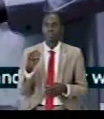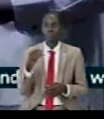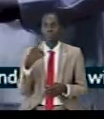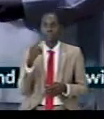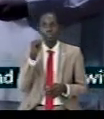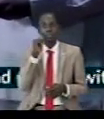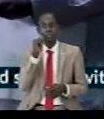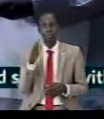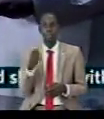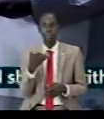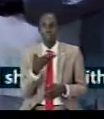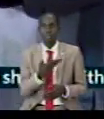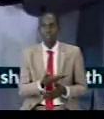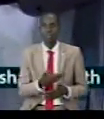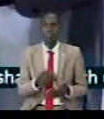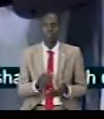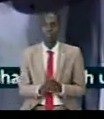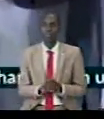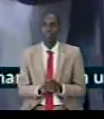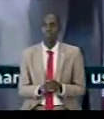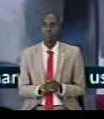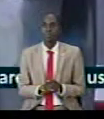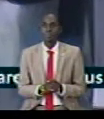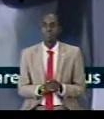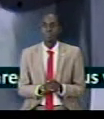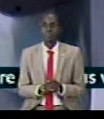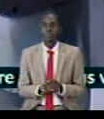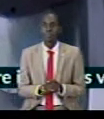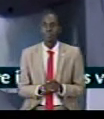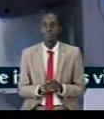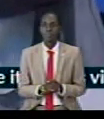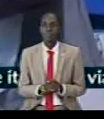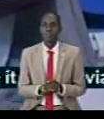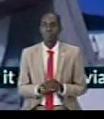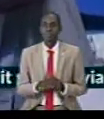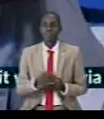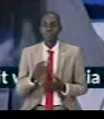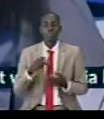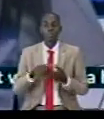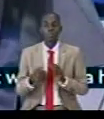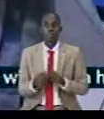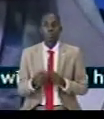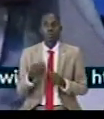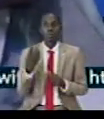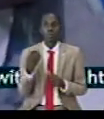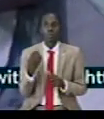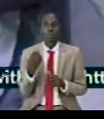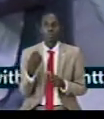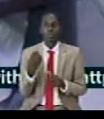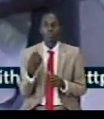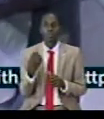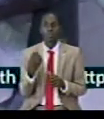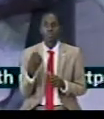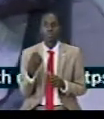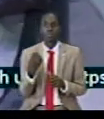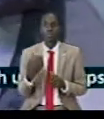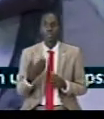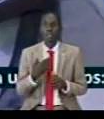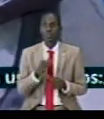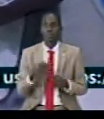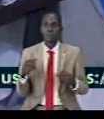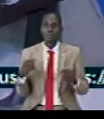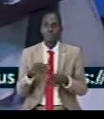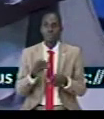in Akure region, Oriota Obele Group. Her problem was that of having pain in her